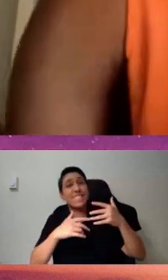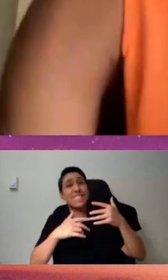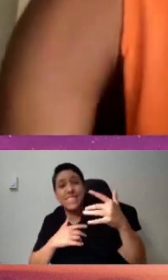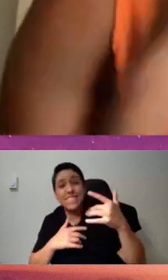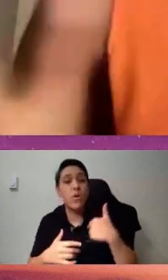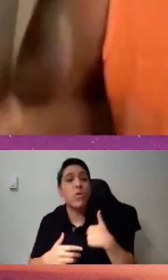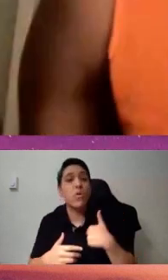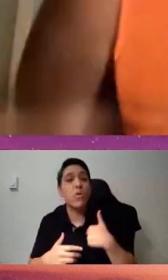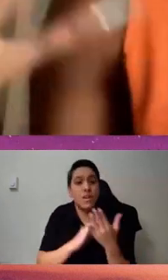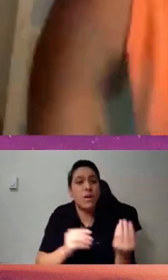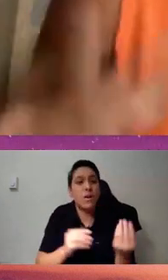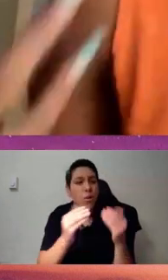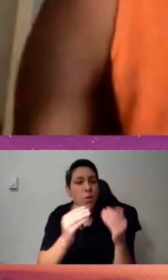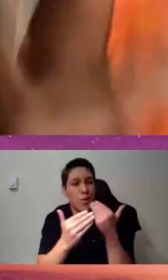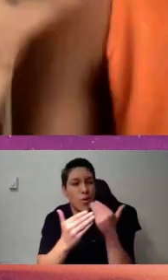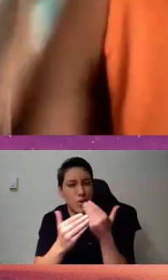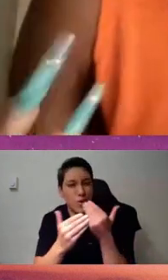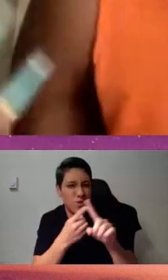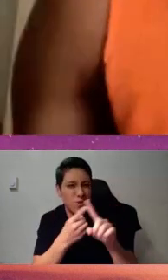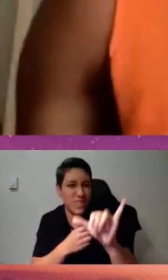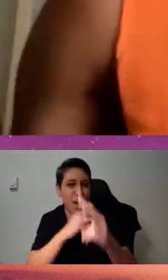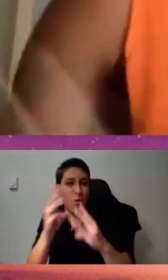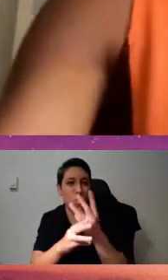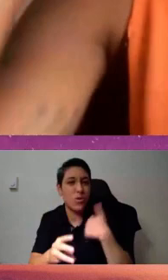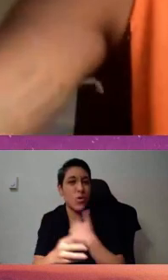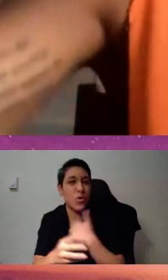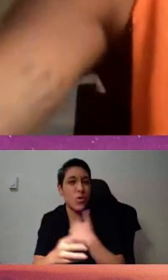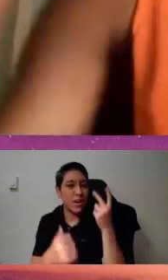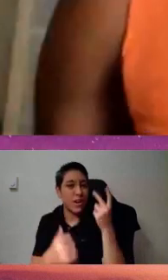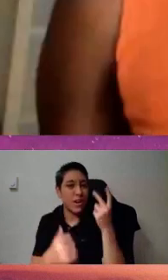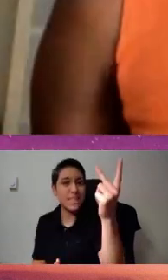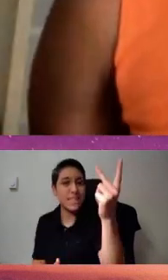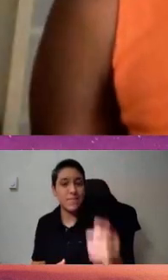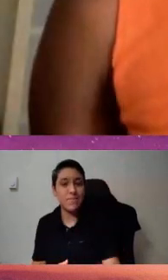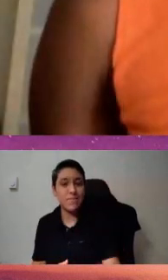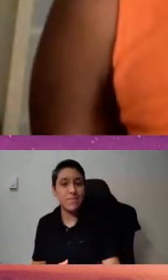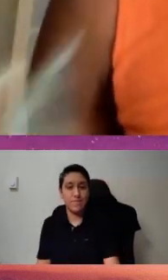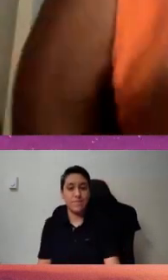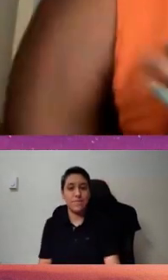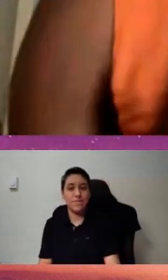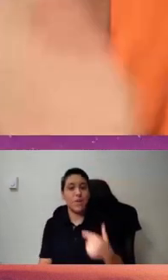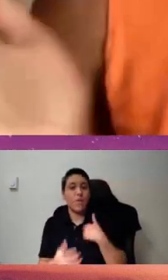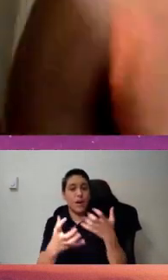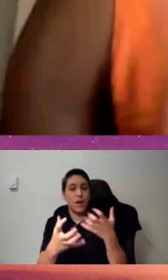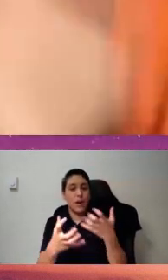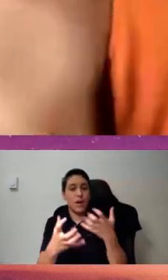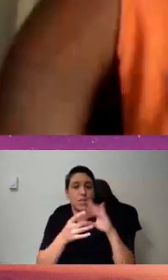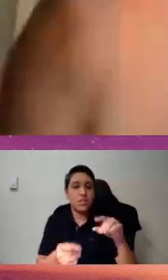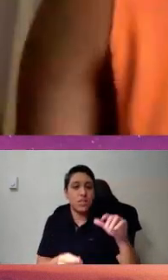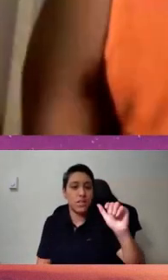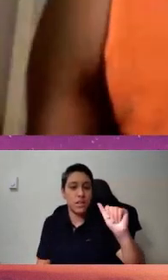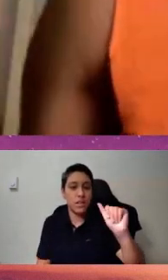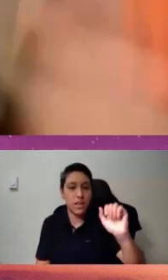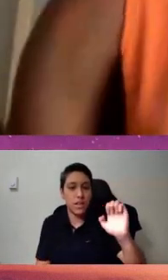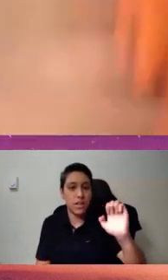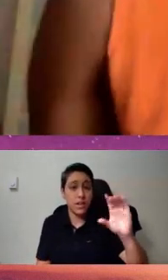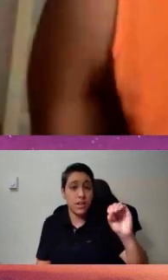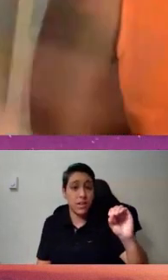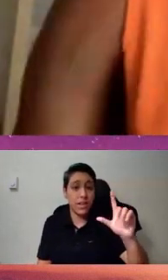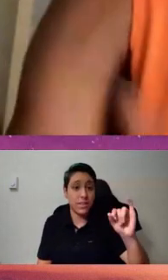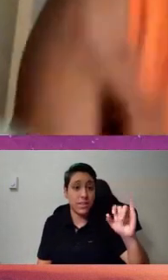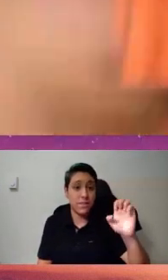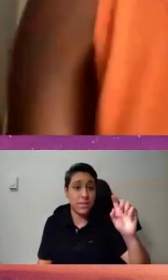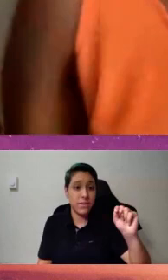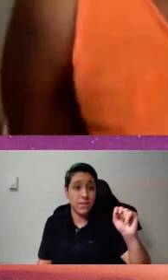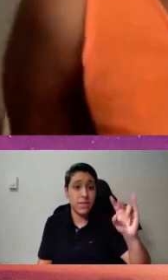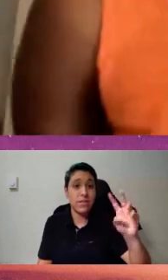to the world that we actually want to see. Shout out to AU Collective for that. So just thank you. This has been amazing.